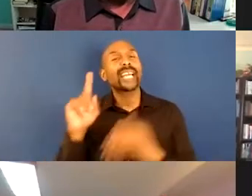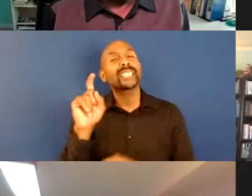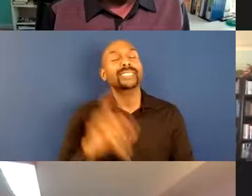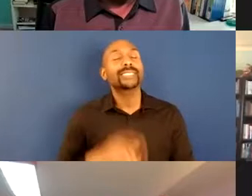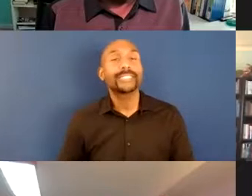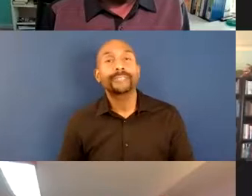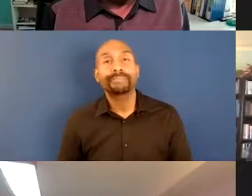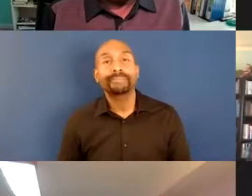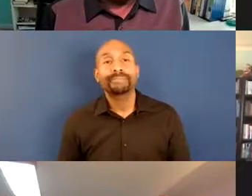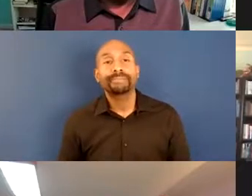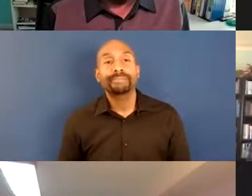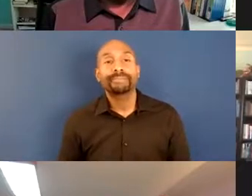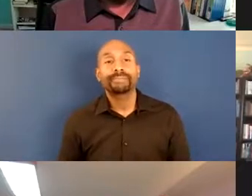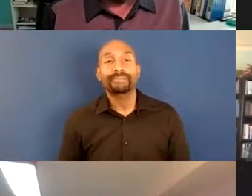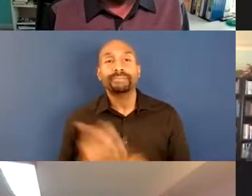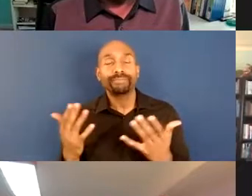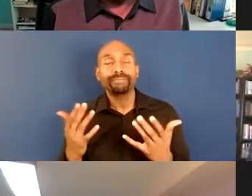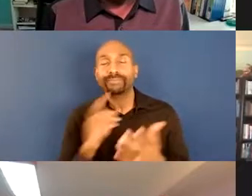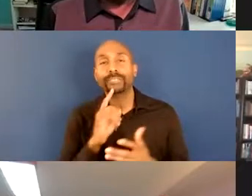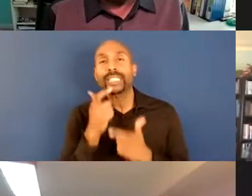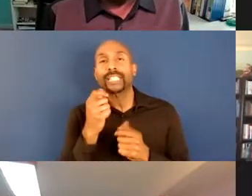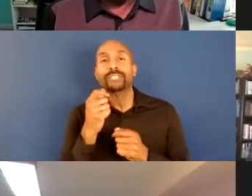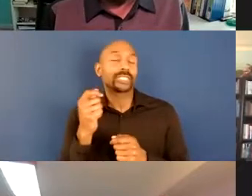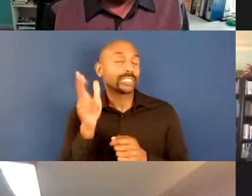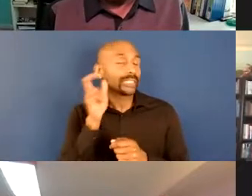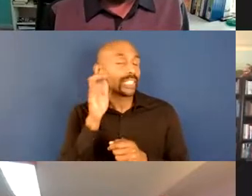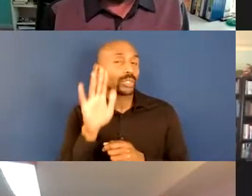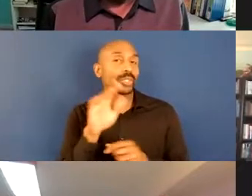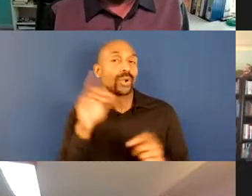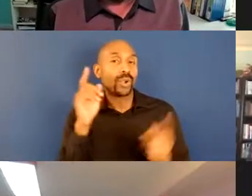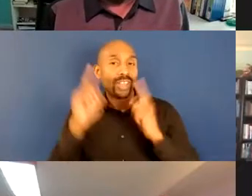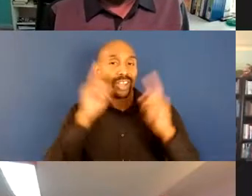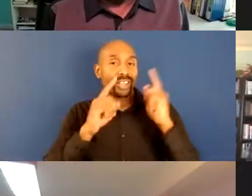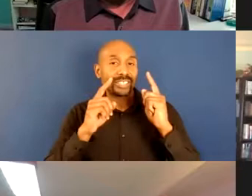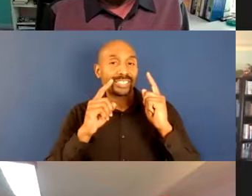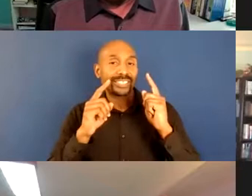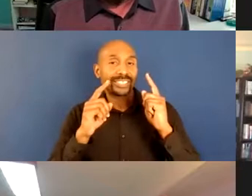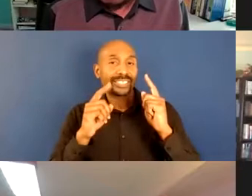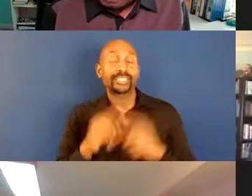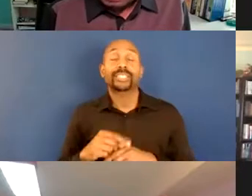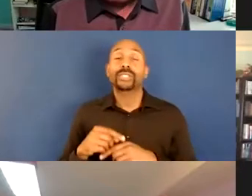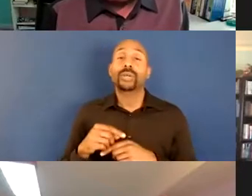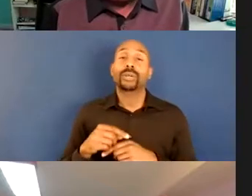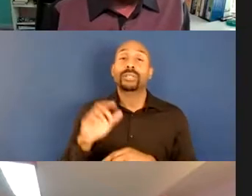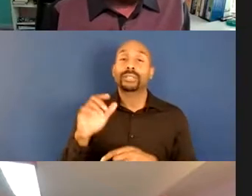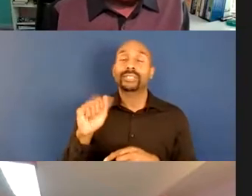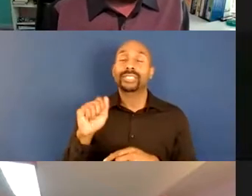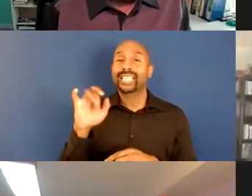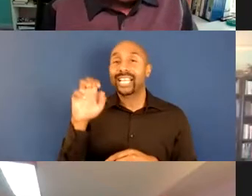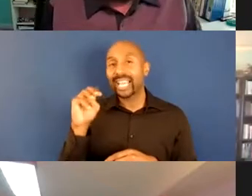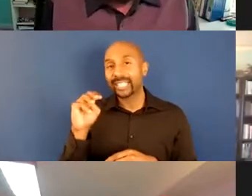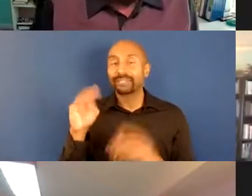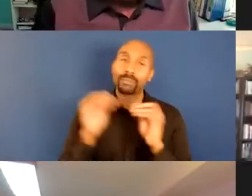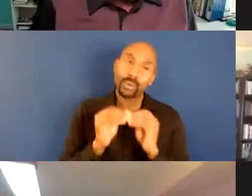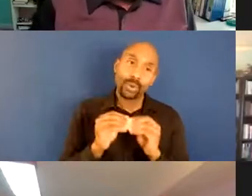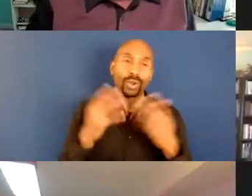I'd very much like to hear your thoughts on this, to what extent we need to theorize activism more. Yes. I better